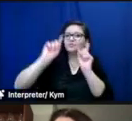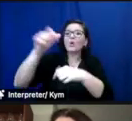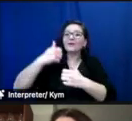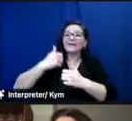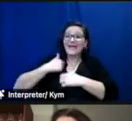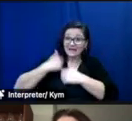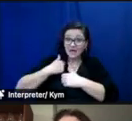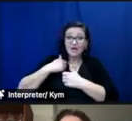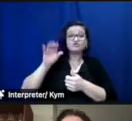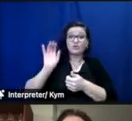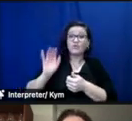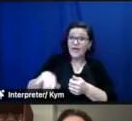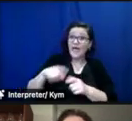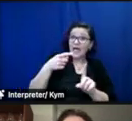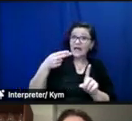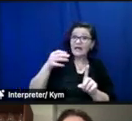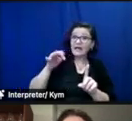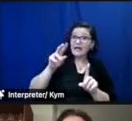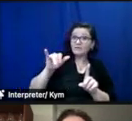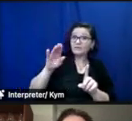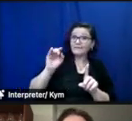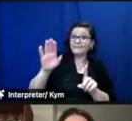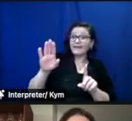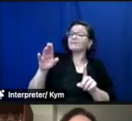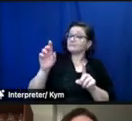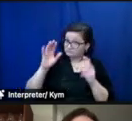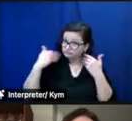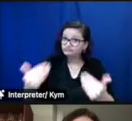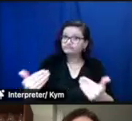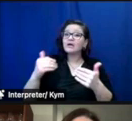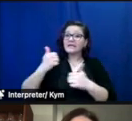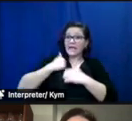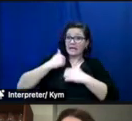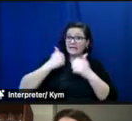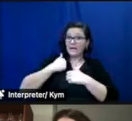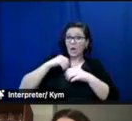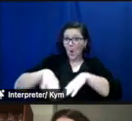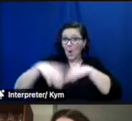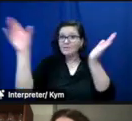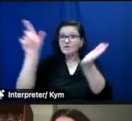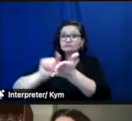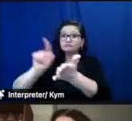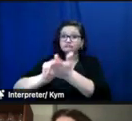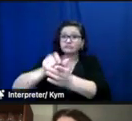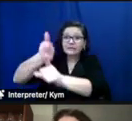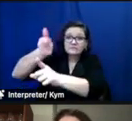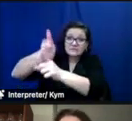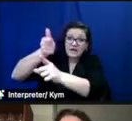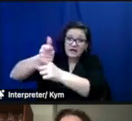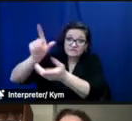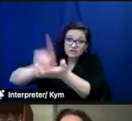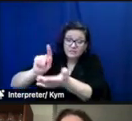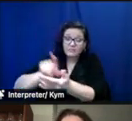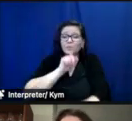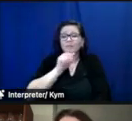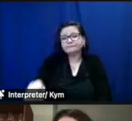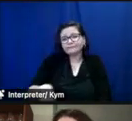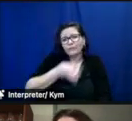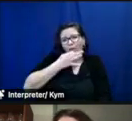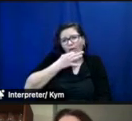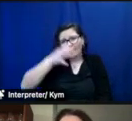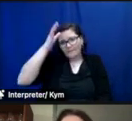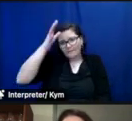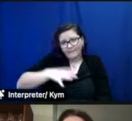black owned newspaper in that country. So he's a very talented man. Okay, the next person is